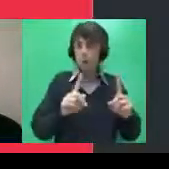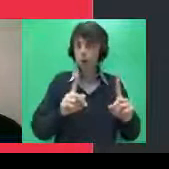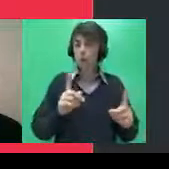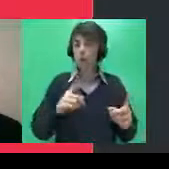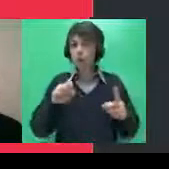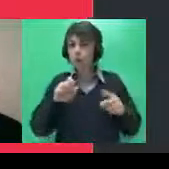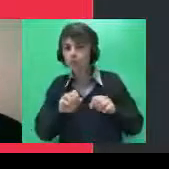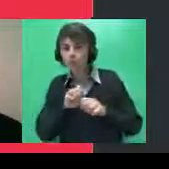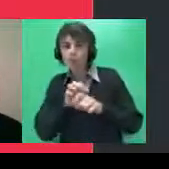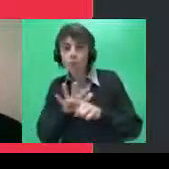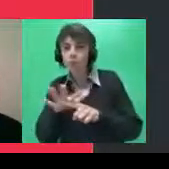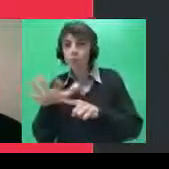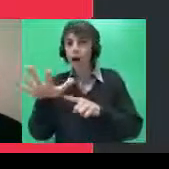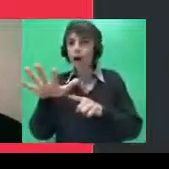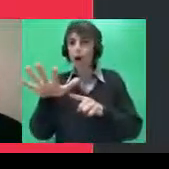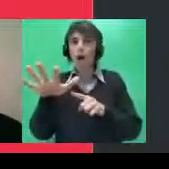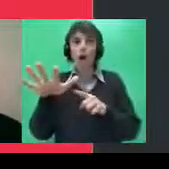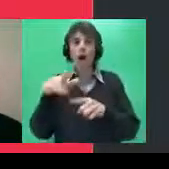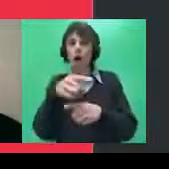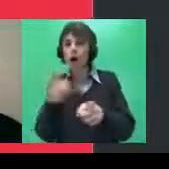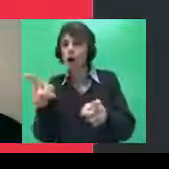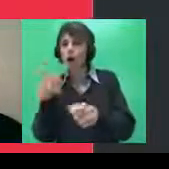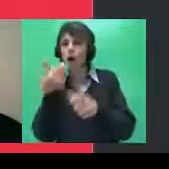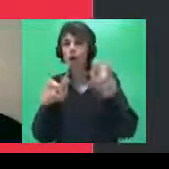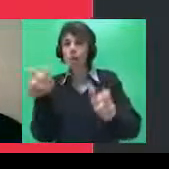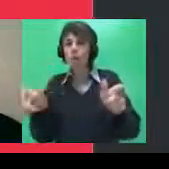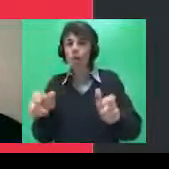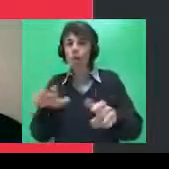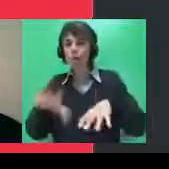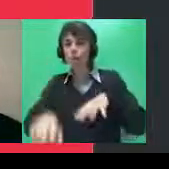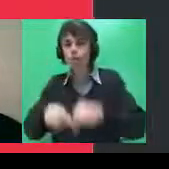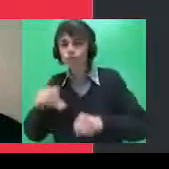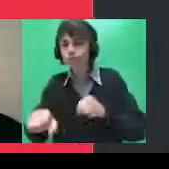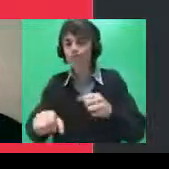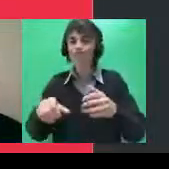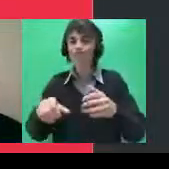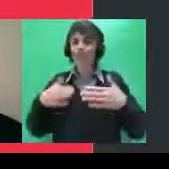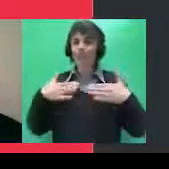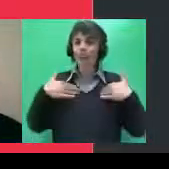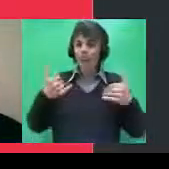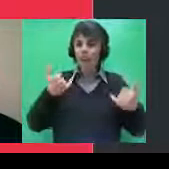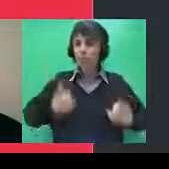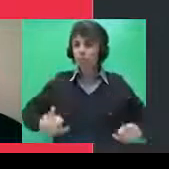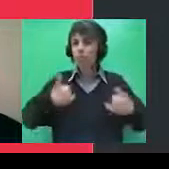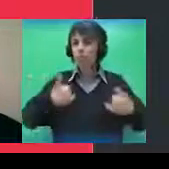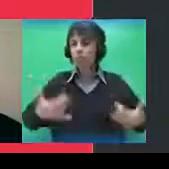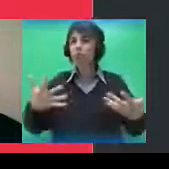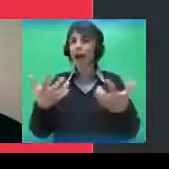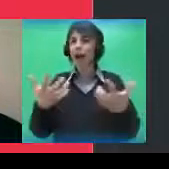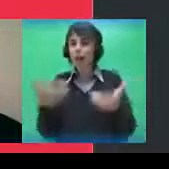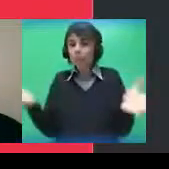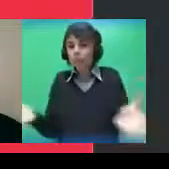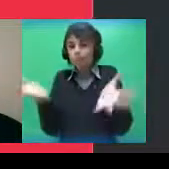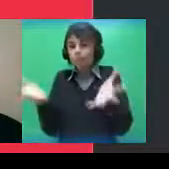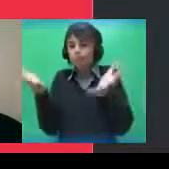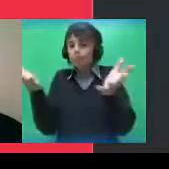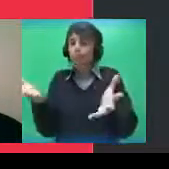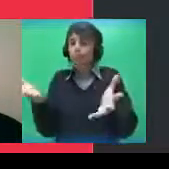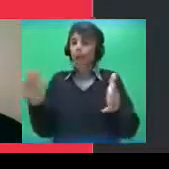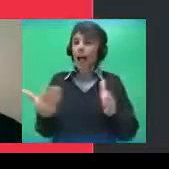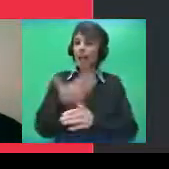with long-term health conditions to be active. So as Barry mentioned, I'm going to talk through a little bit around an overview of why